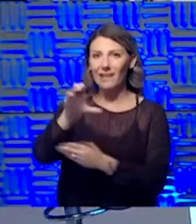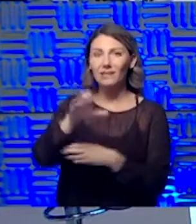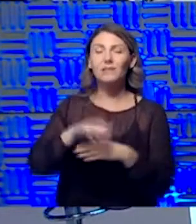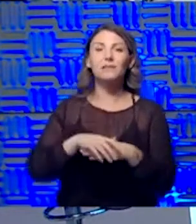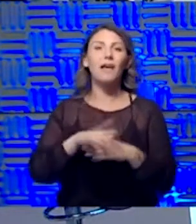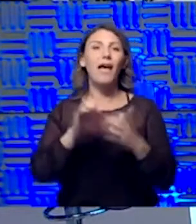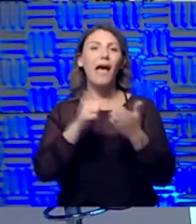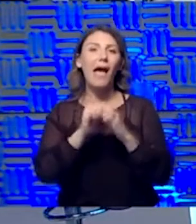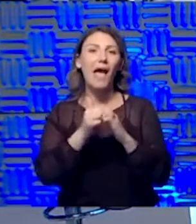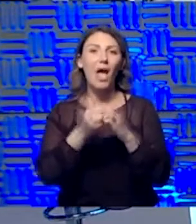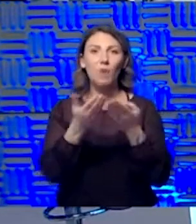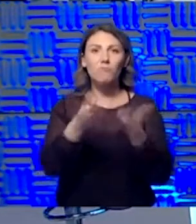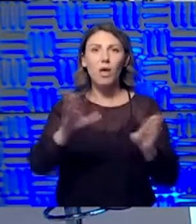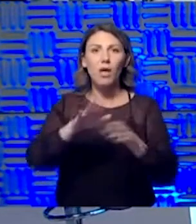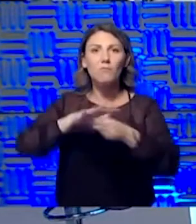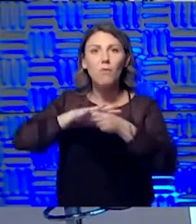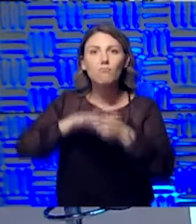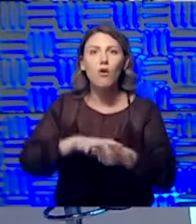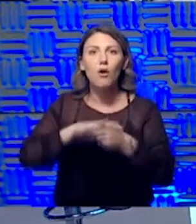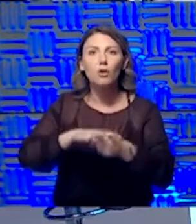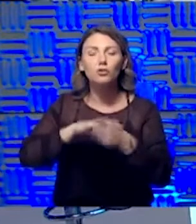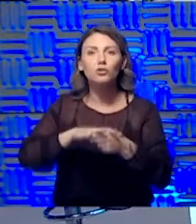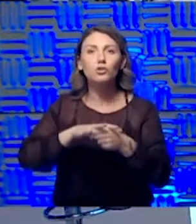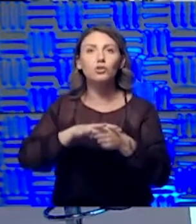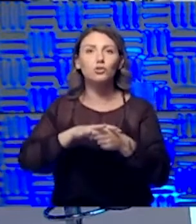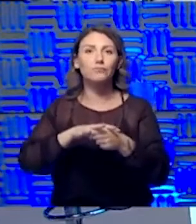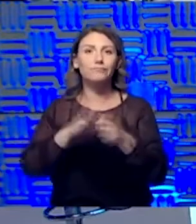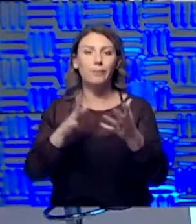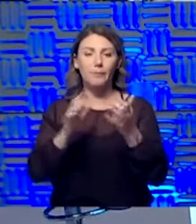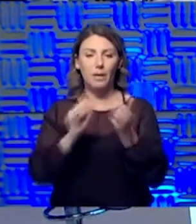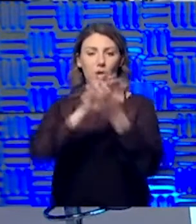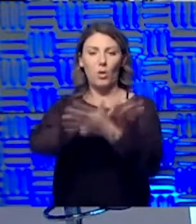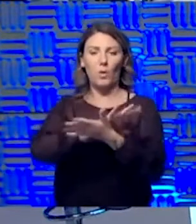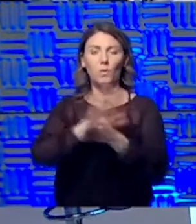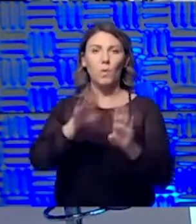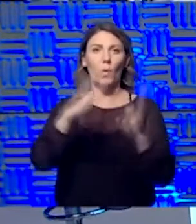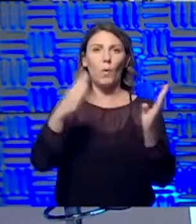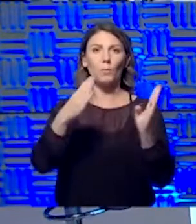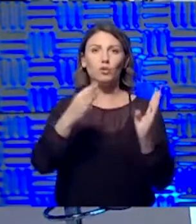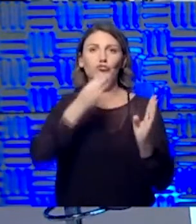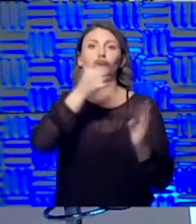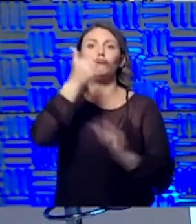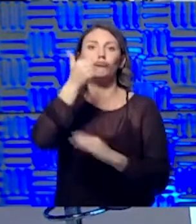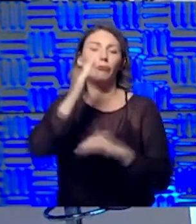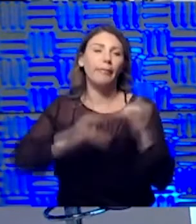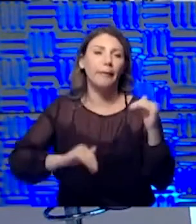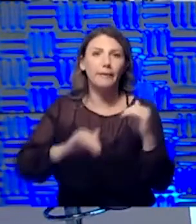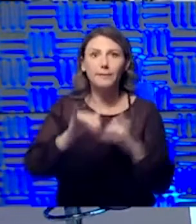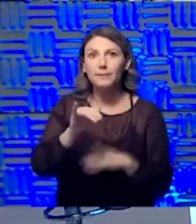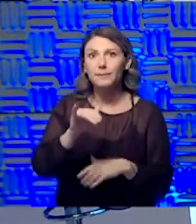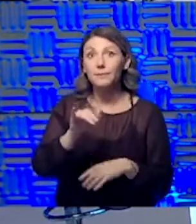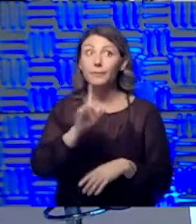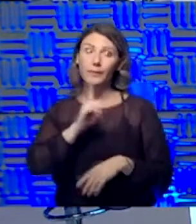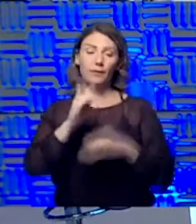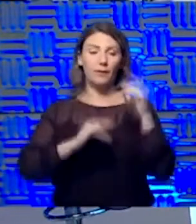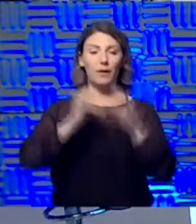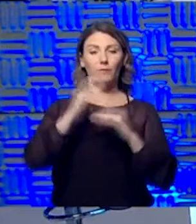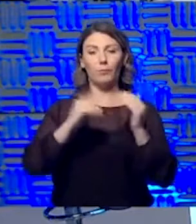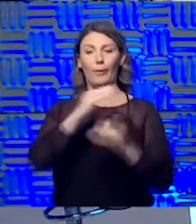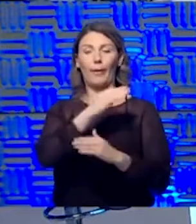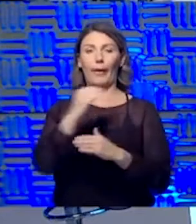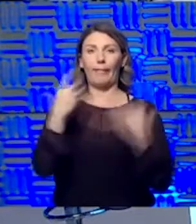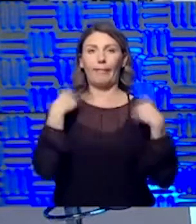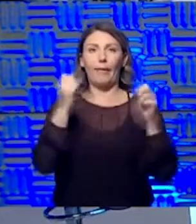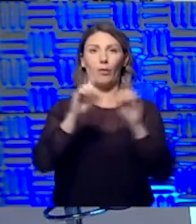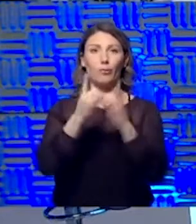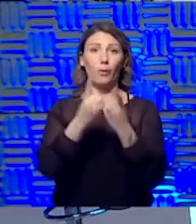how public pressure may cause them to open sooner than they're comfortable and sooner than the health departments are